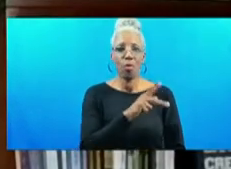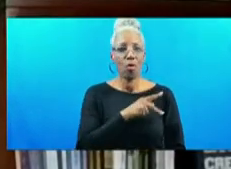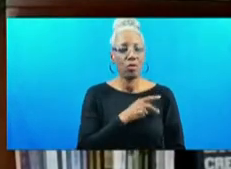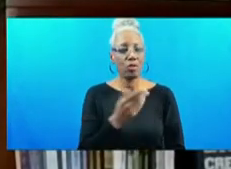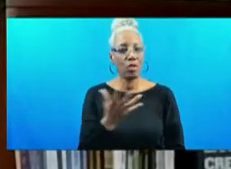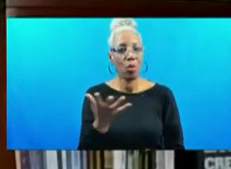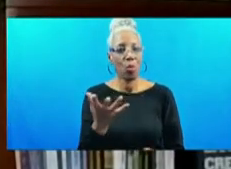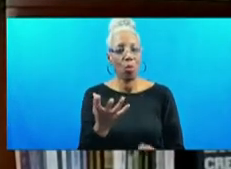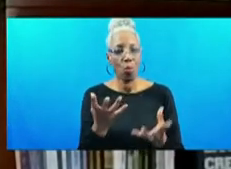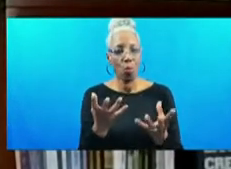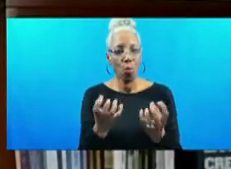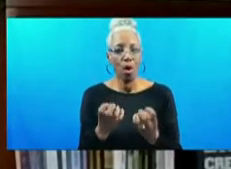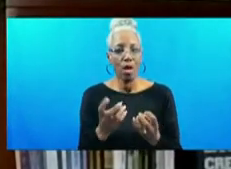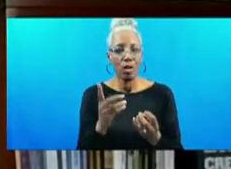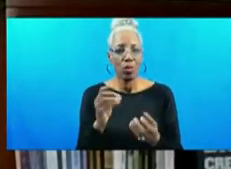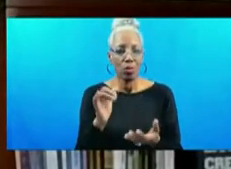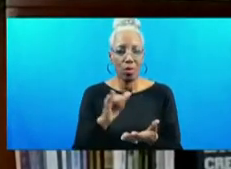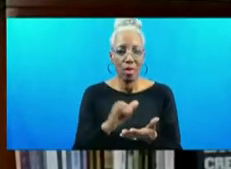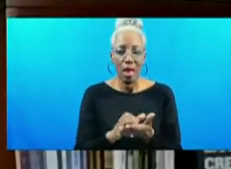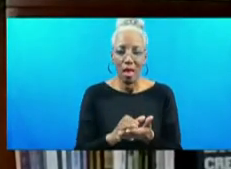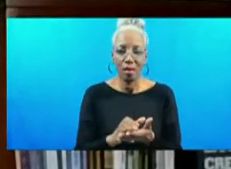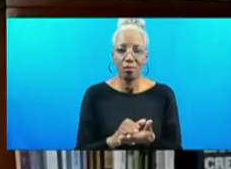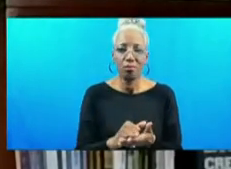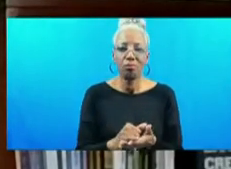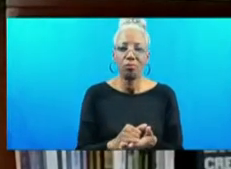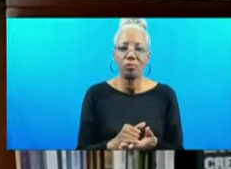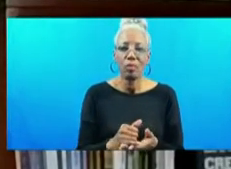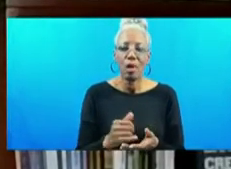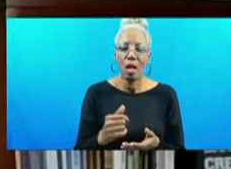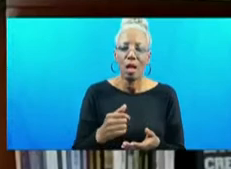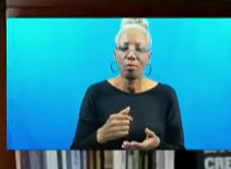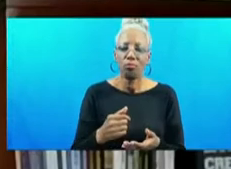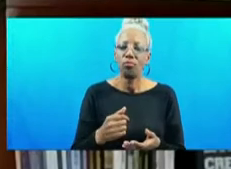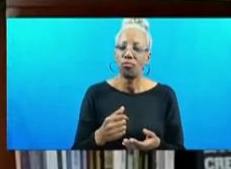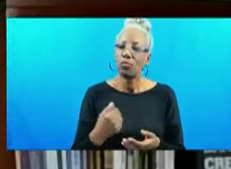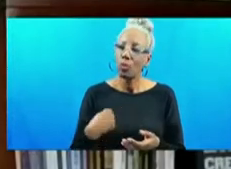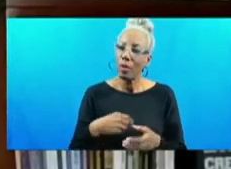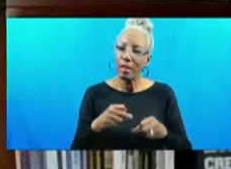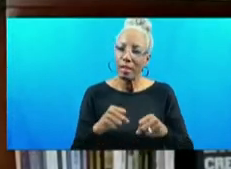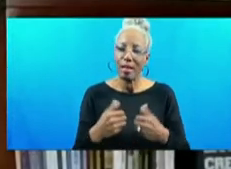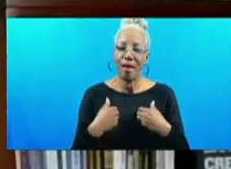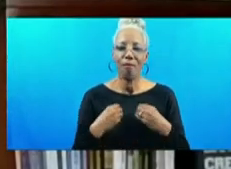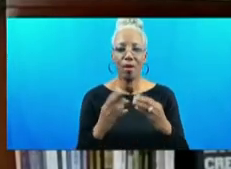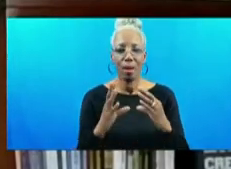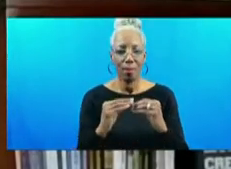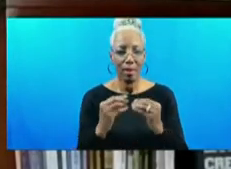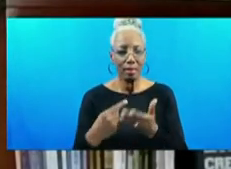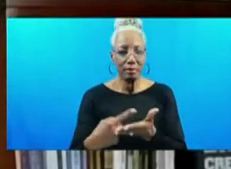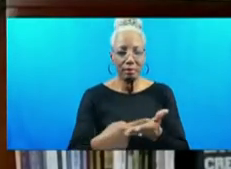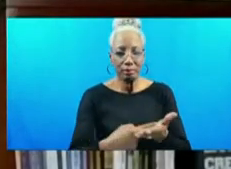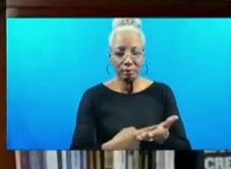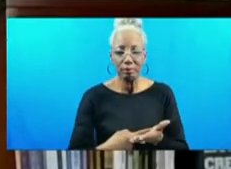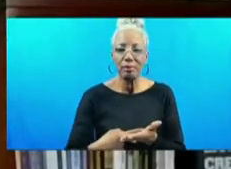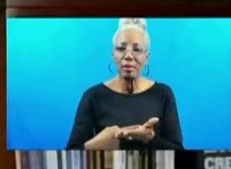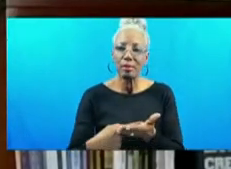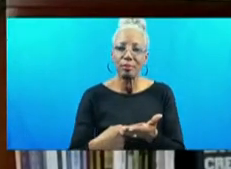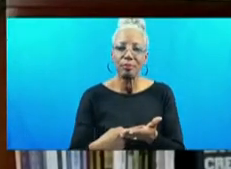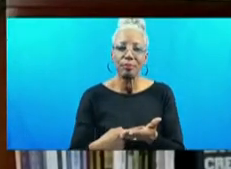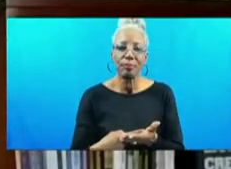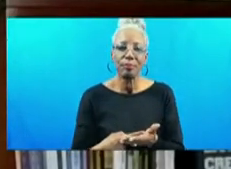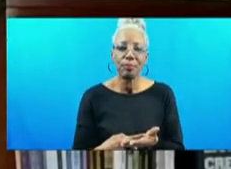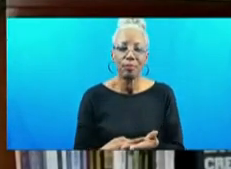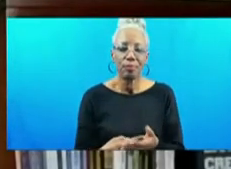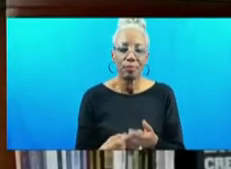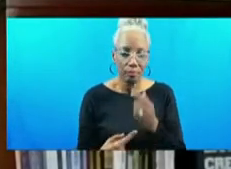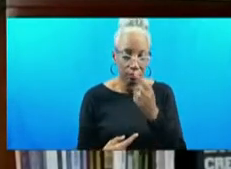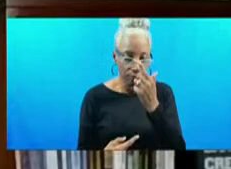follow-up. I can come back to a meeting, but I do think that's something that we need to follow up on because until we make